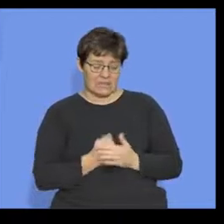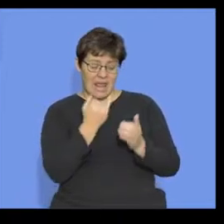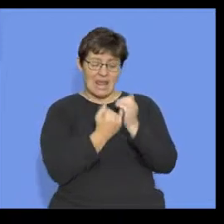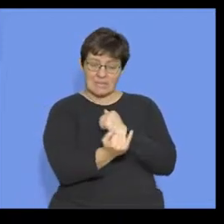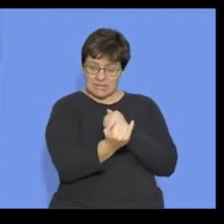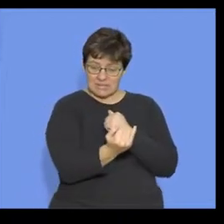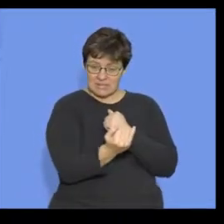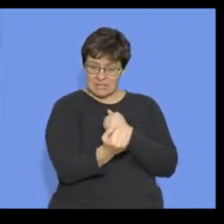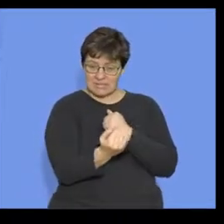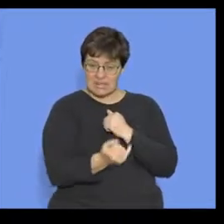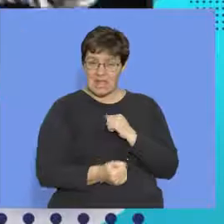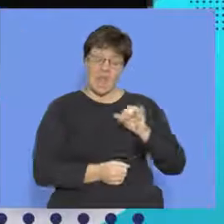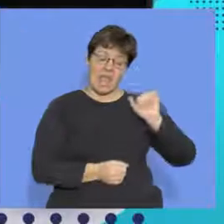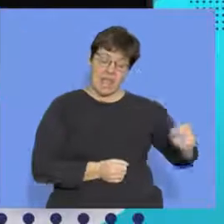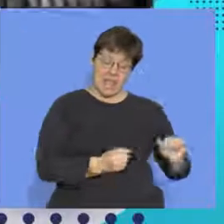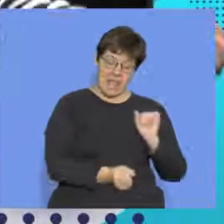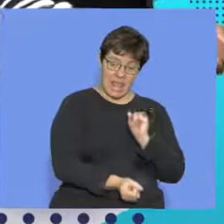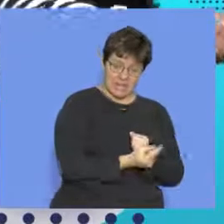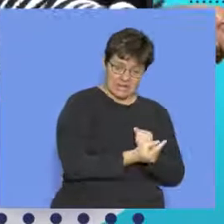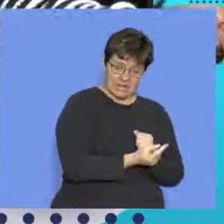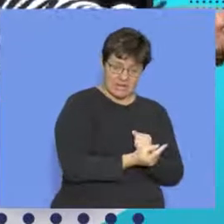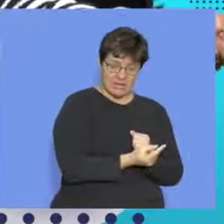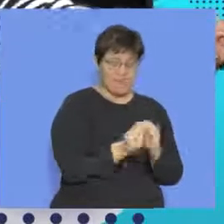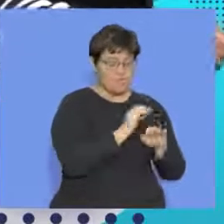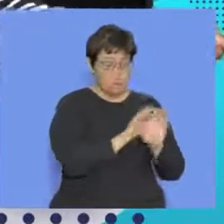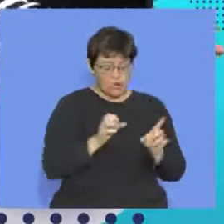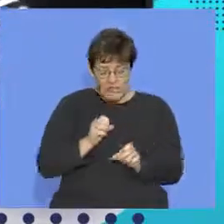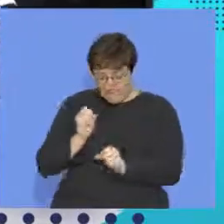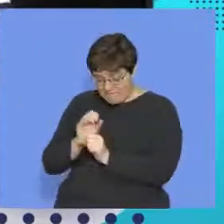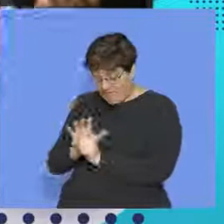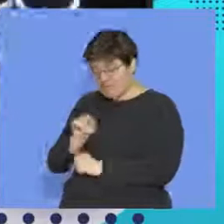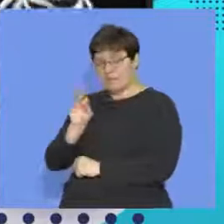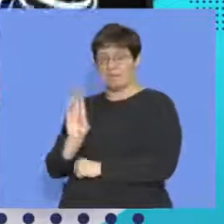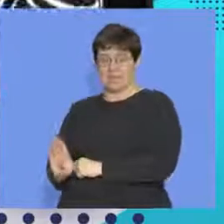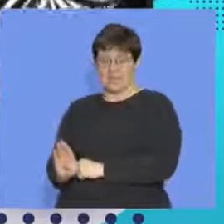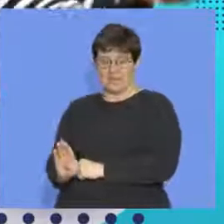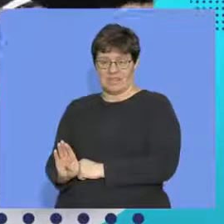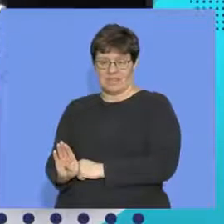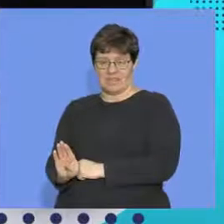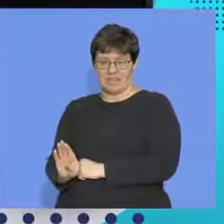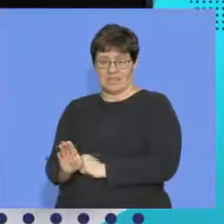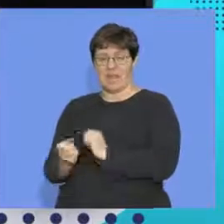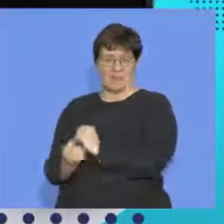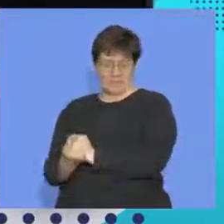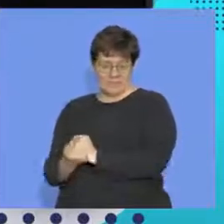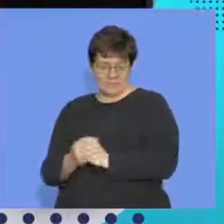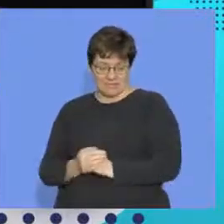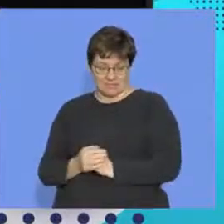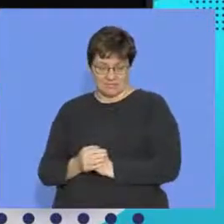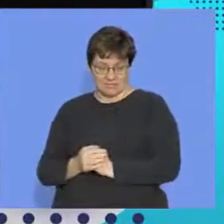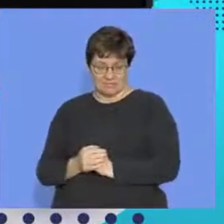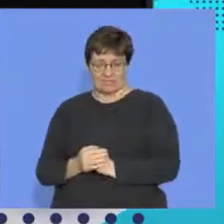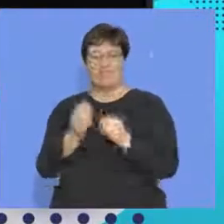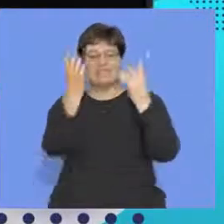statistical independent, remember, the probability of A occurring does not affect the probability of B